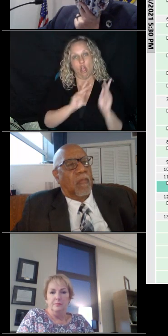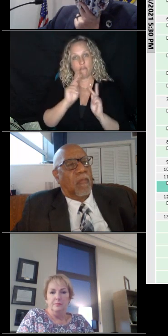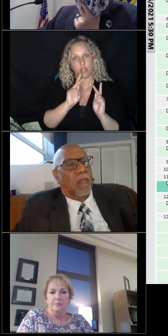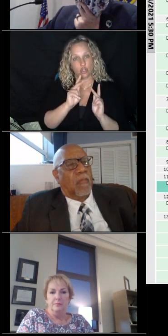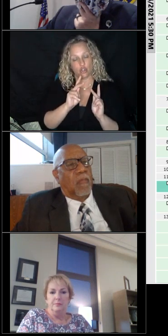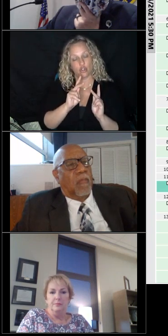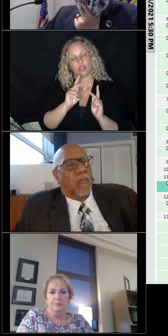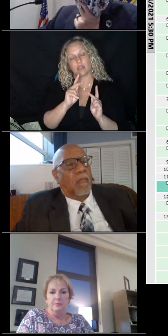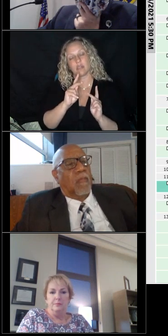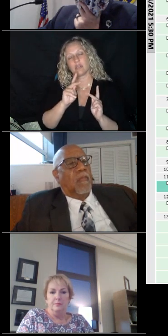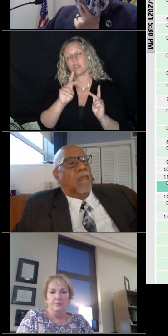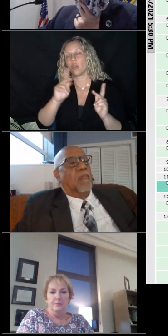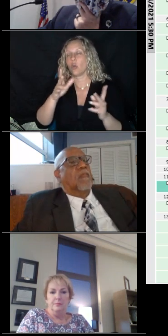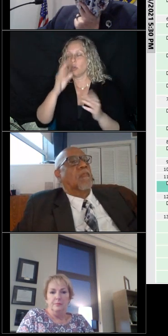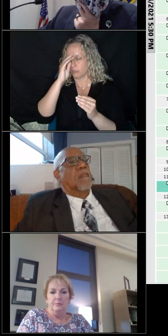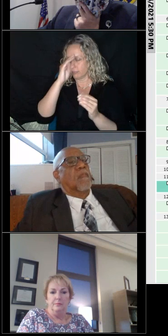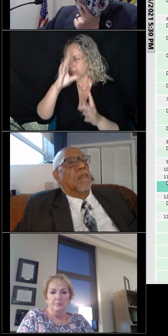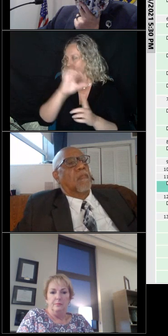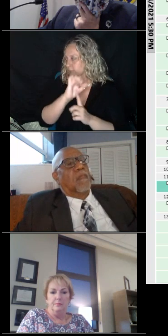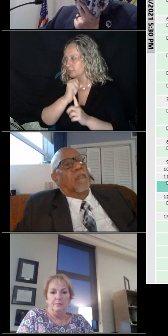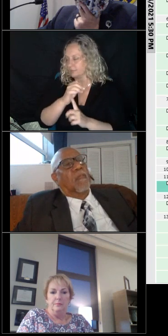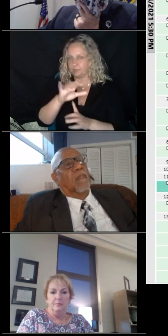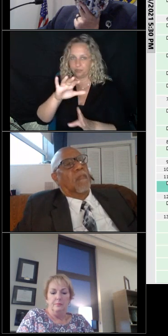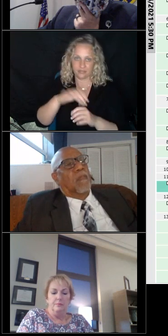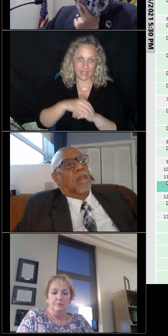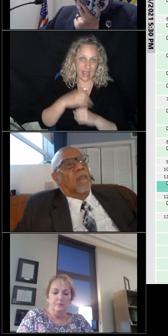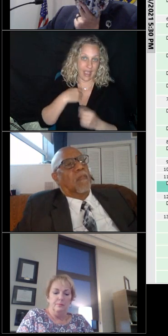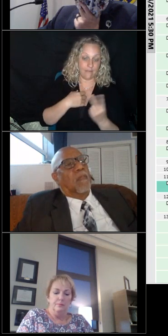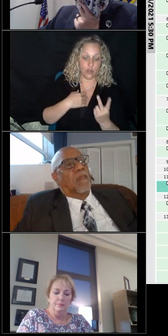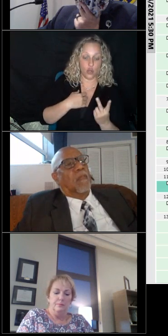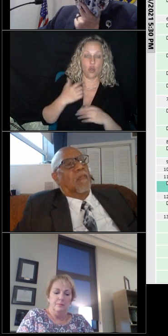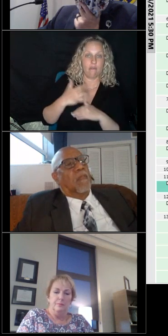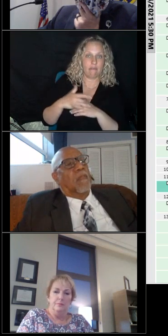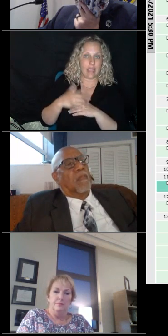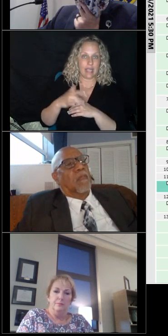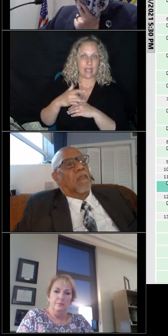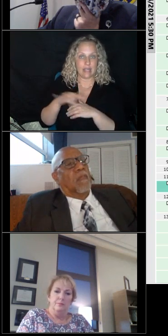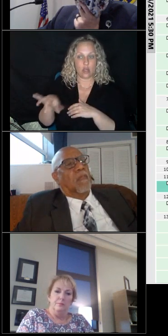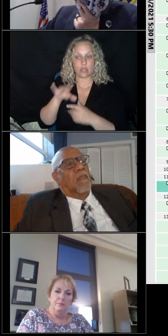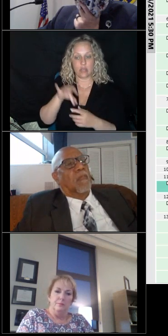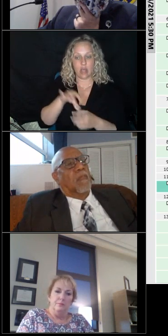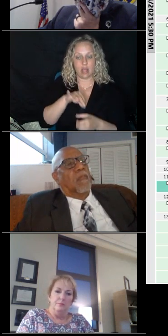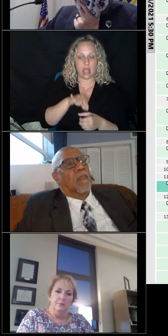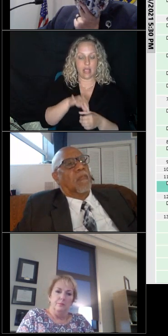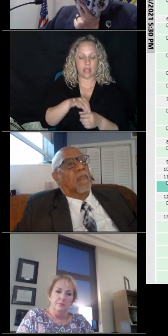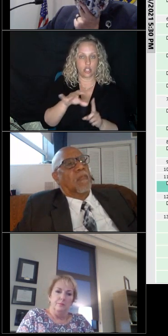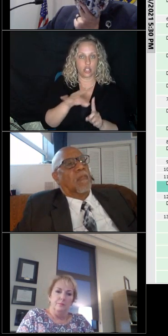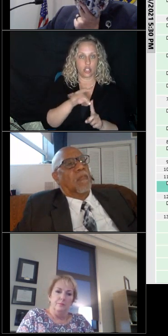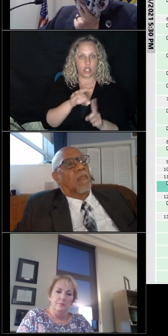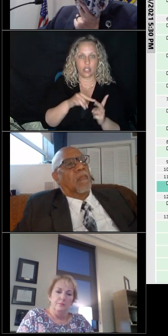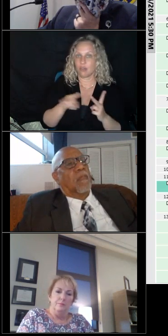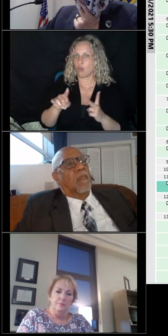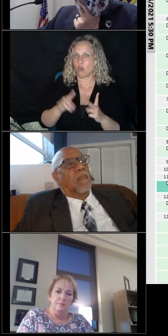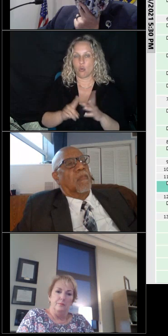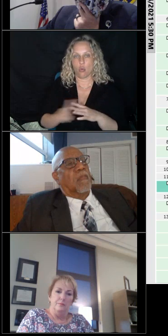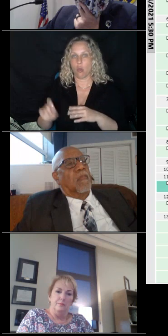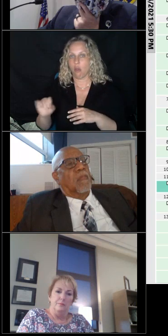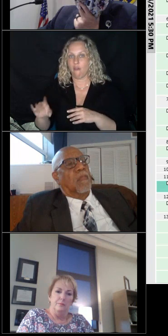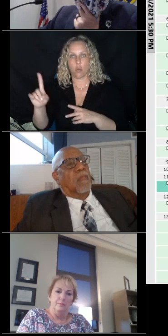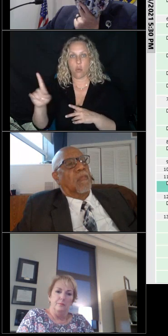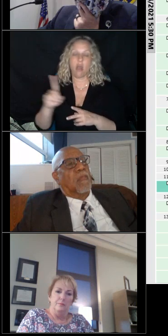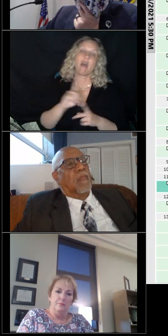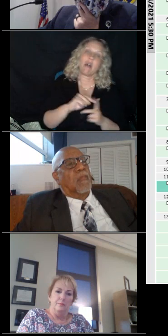for the sake of argument, there's two vacancies, there's an election, there's not a runoff in one, but there